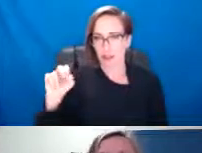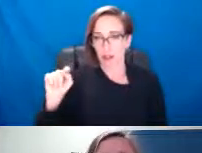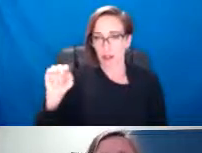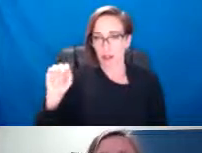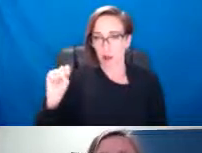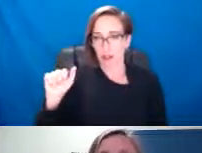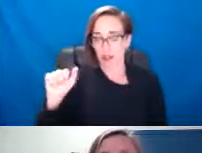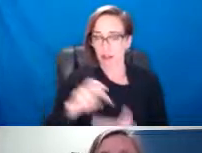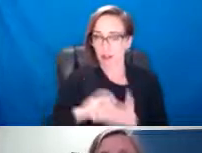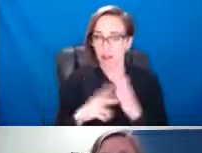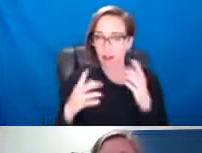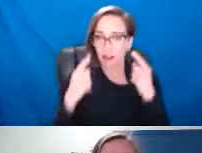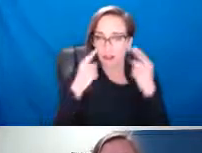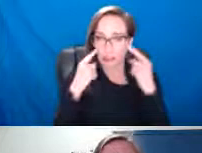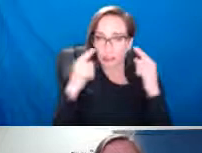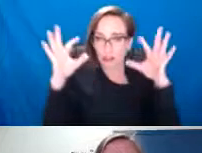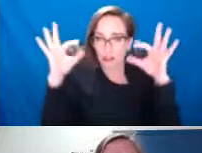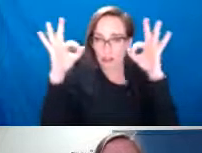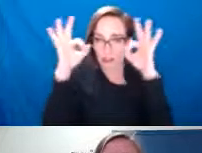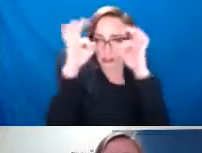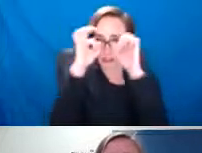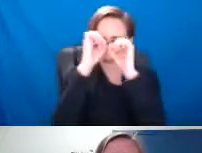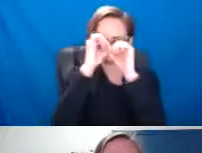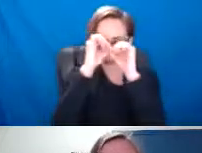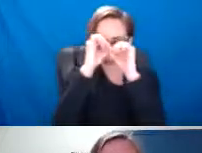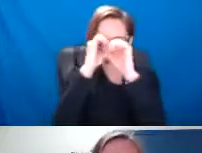with that, their visual field, their